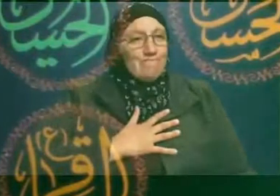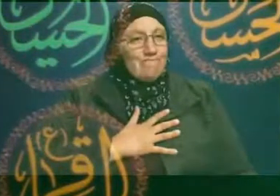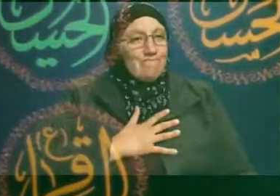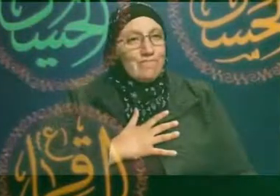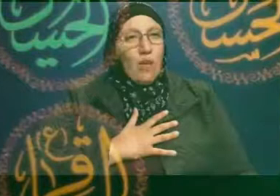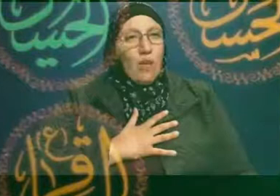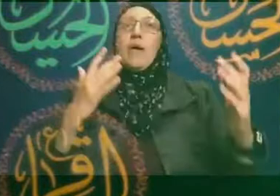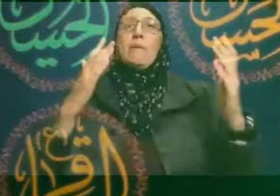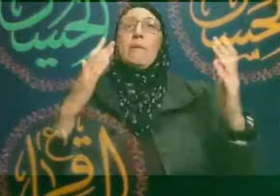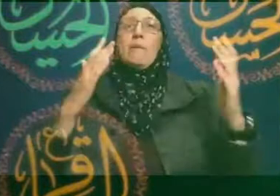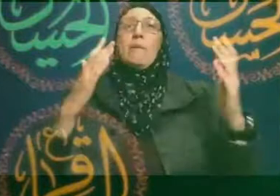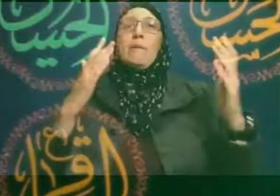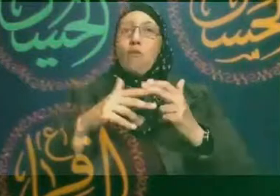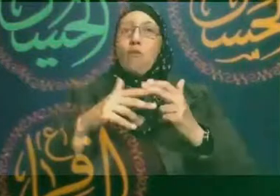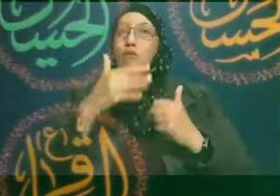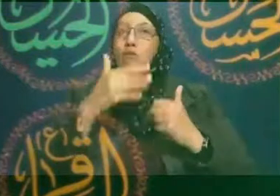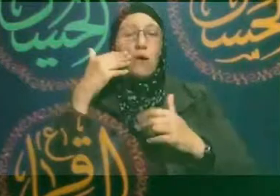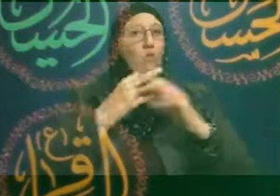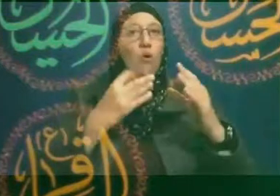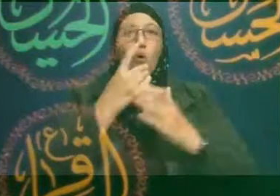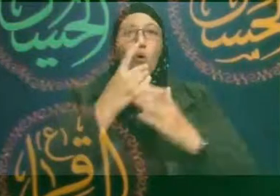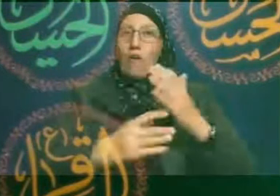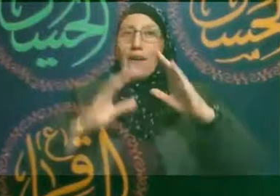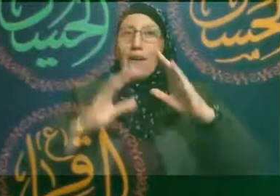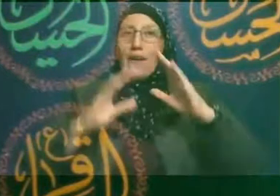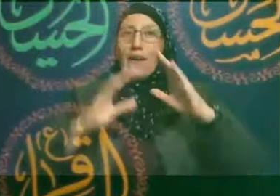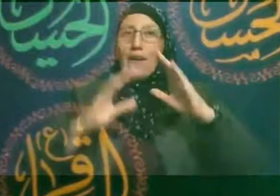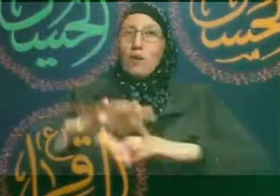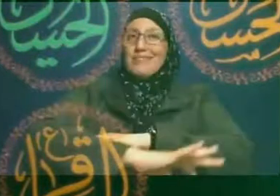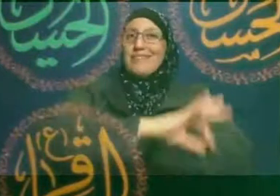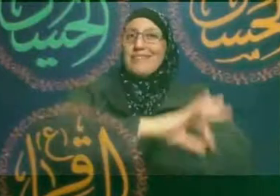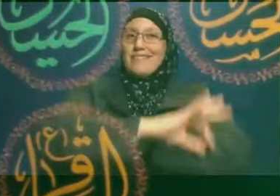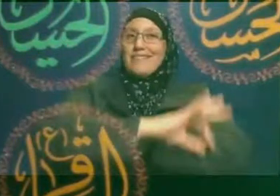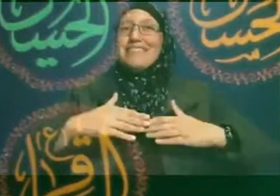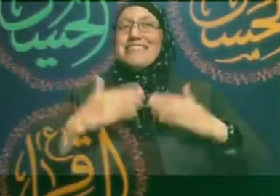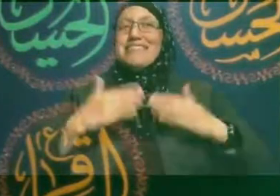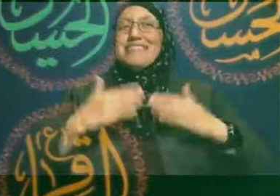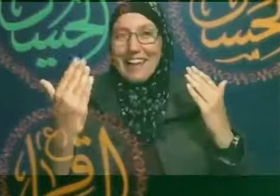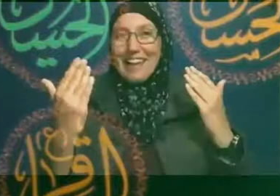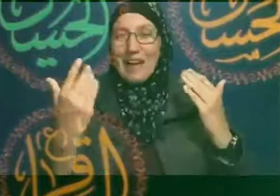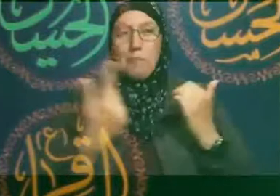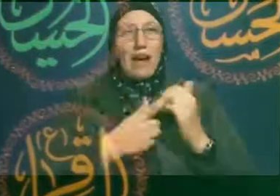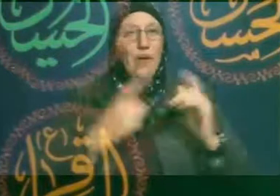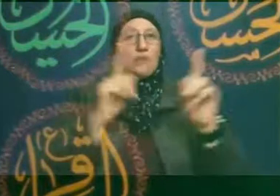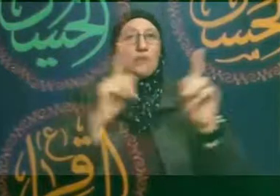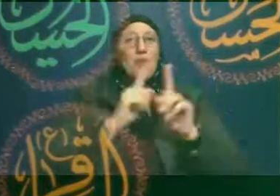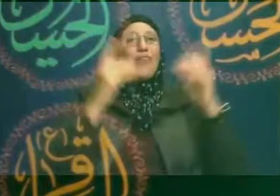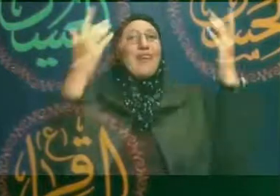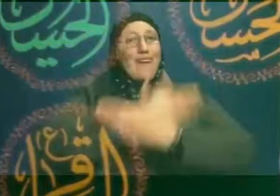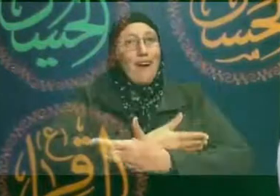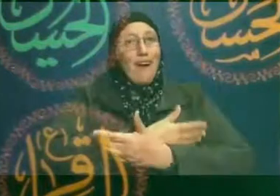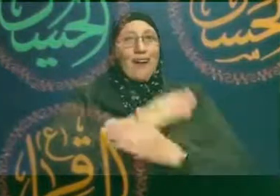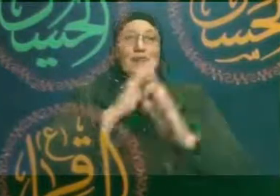its days, it's holy because of its nights as well. If I may dare saying that the nights of the month of Ramadan